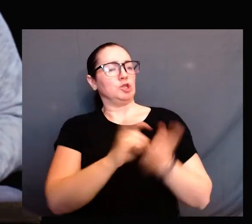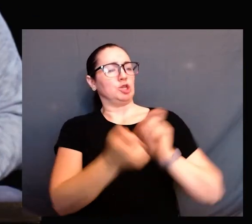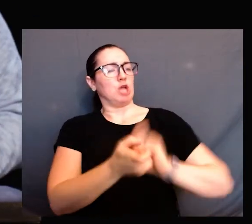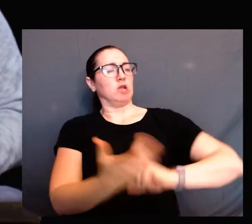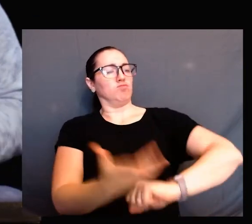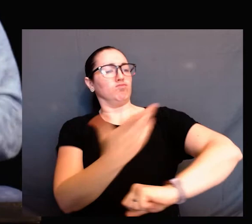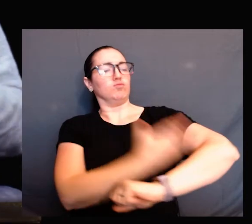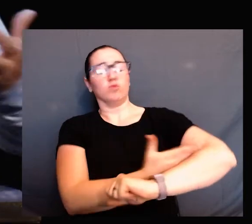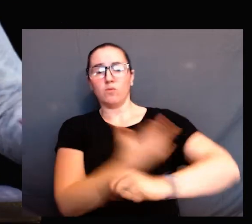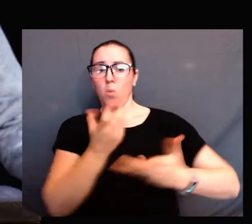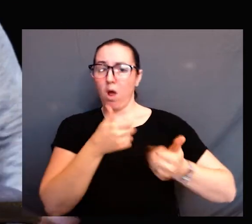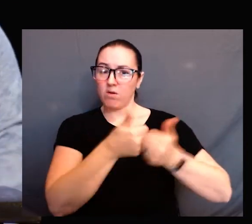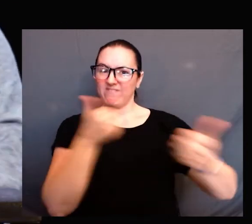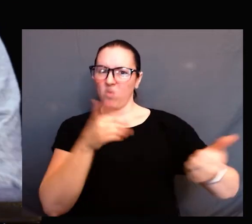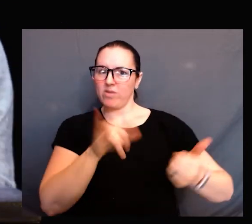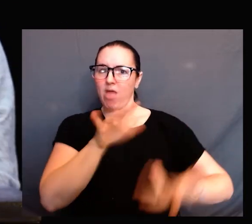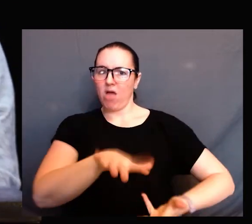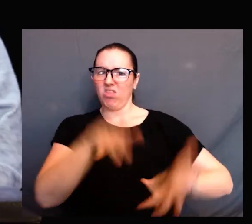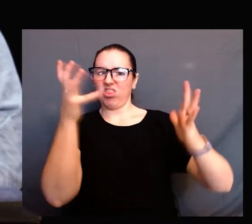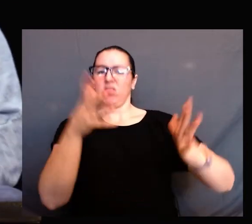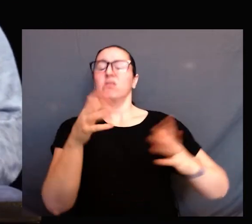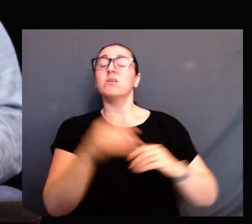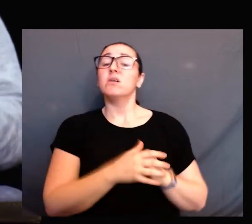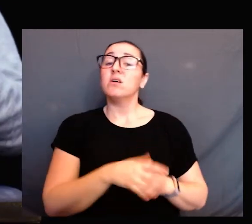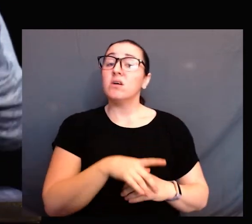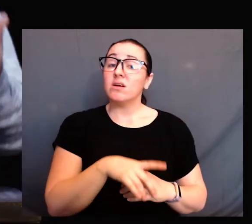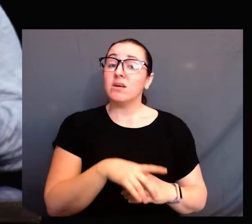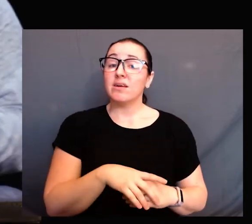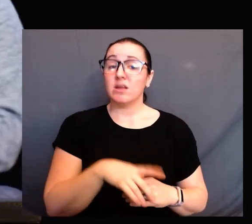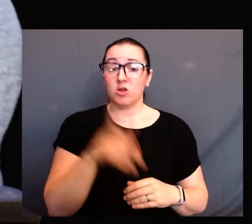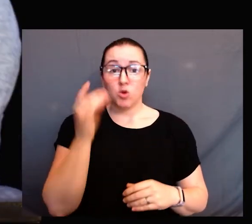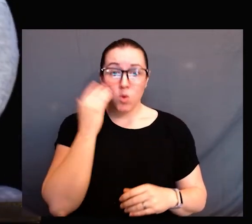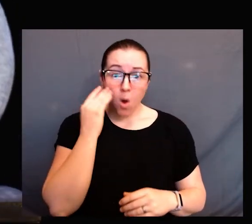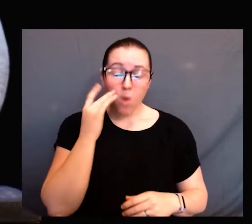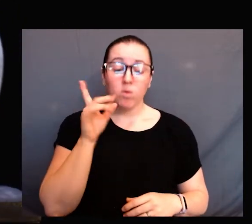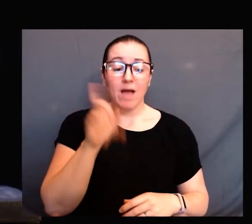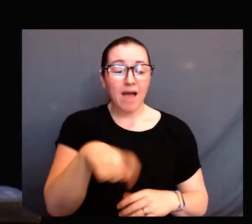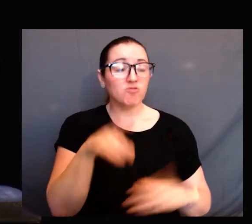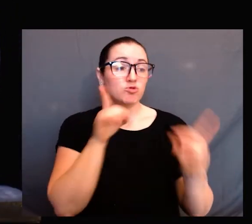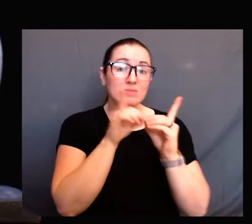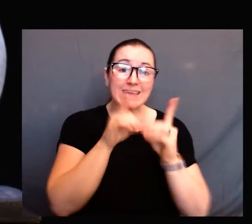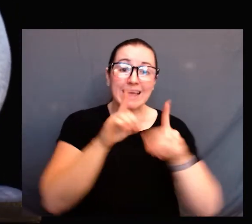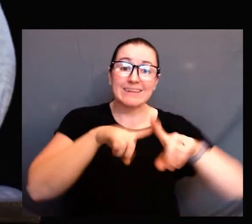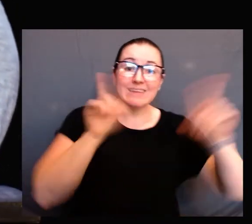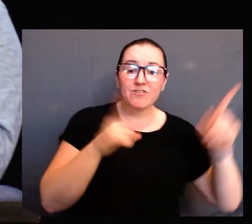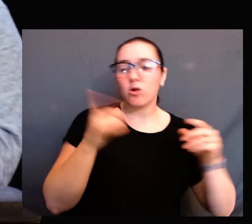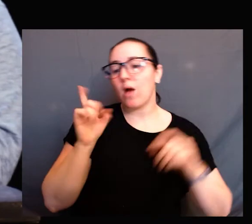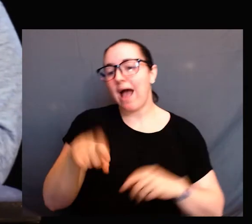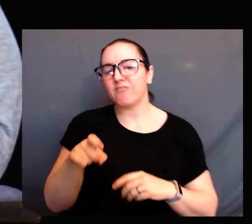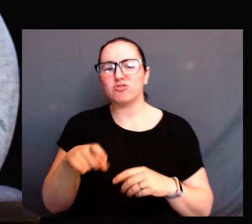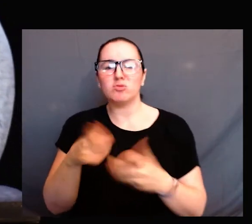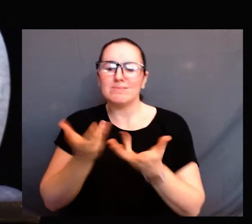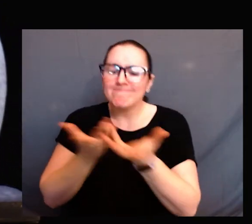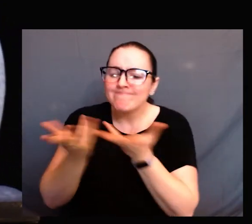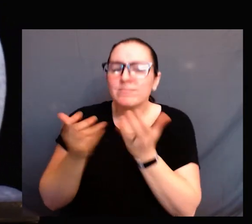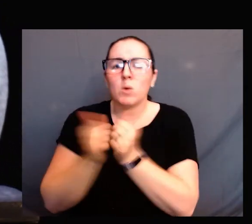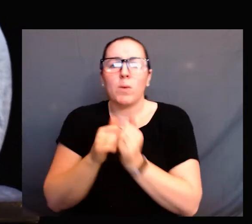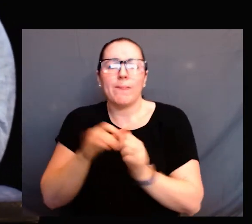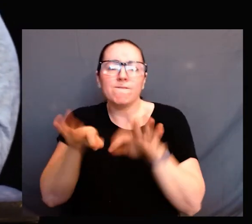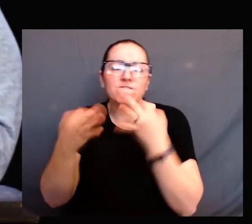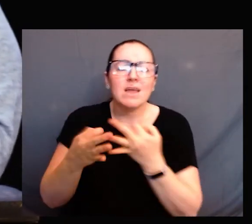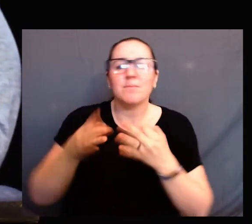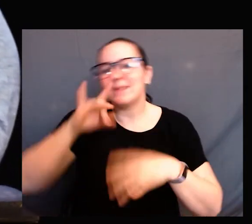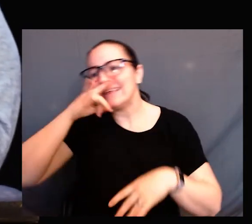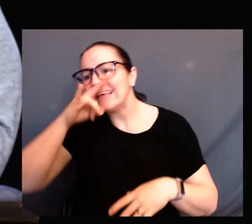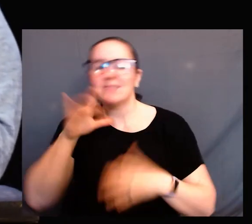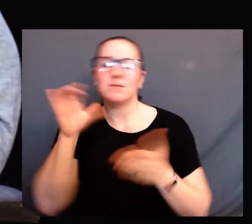make change to avoid the great crashes of life, to be aware that we need to date differently, that we need to invest more into our families, into